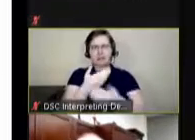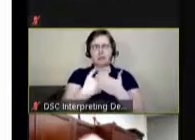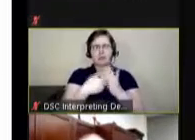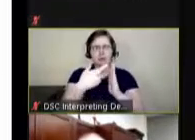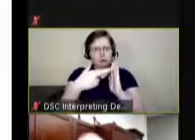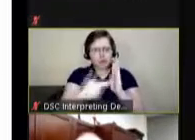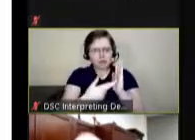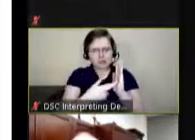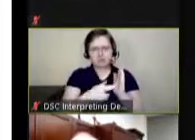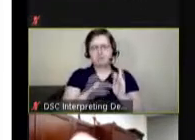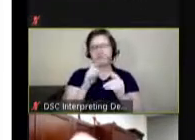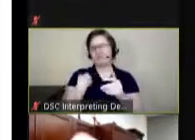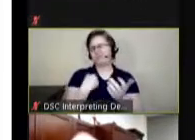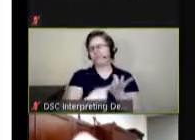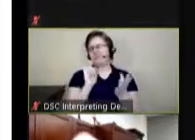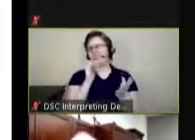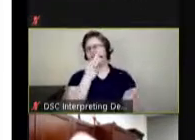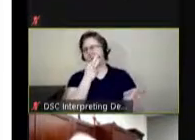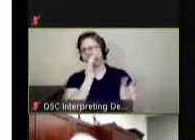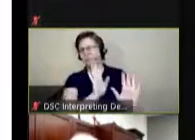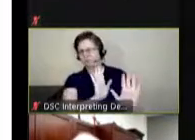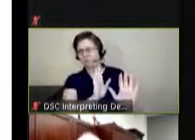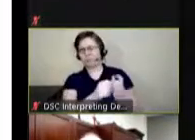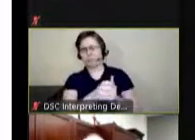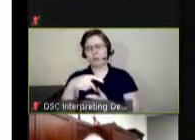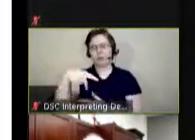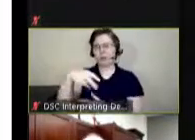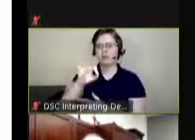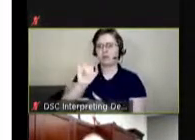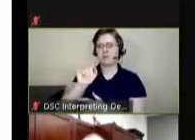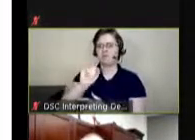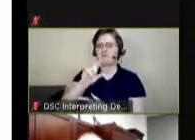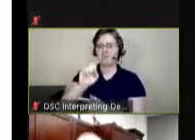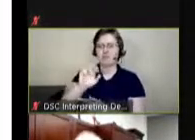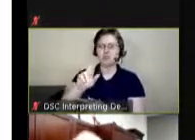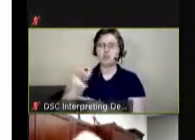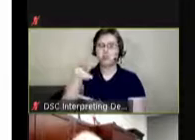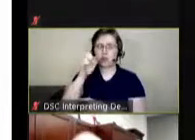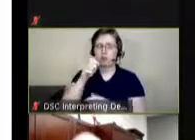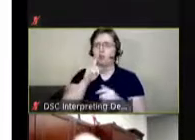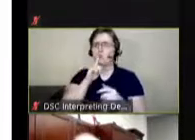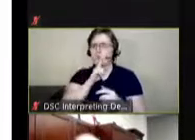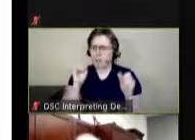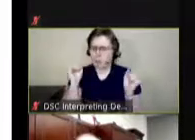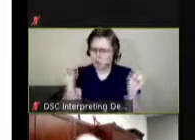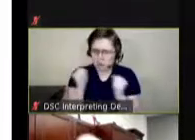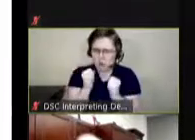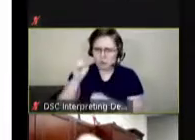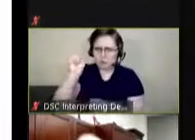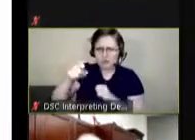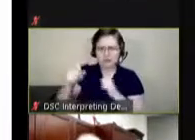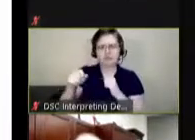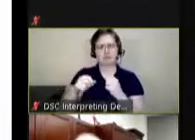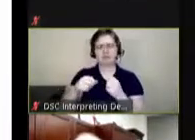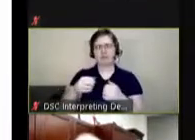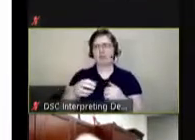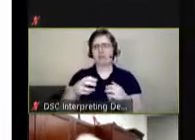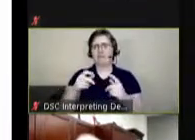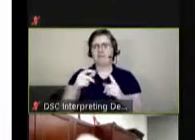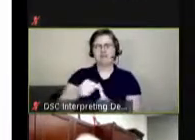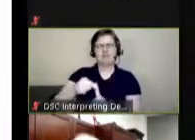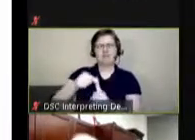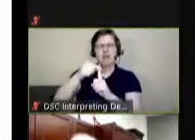people. And we'll talk about that here in a little bit. Pfizer is the one that you heard about that really is super cold, and you have to have a very